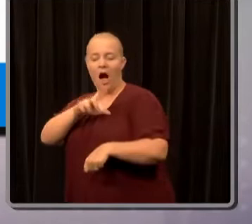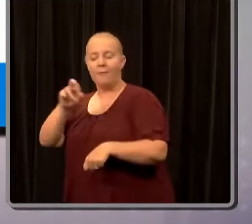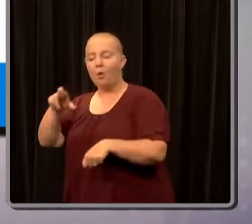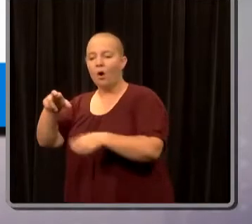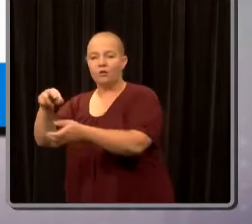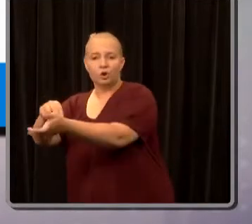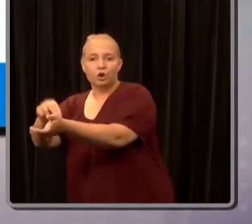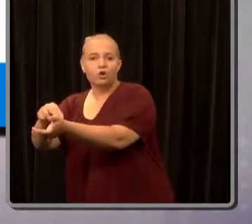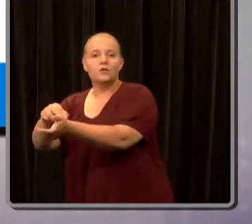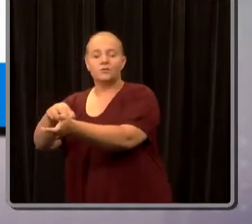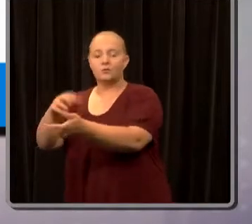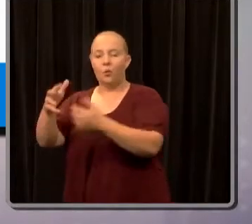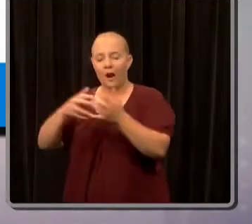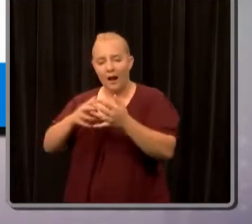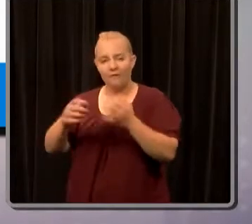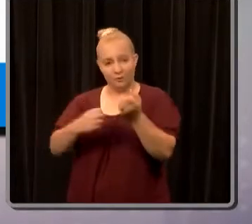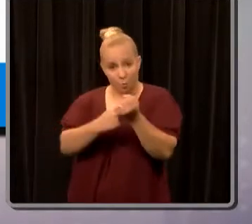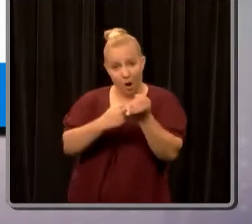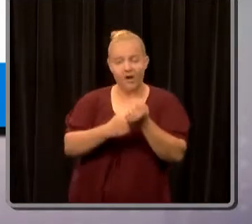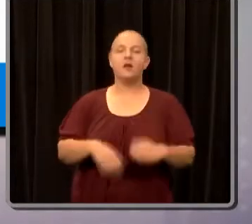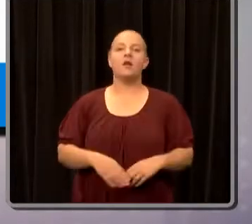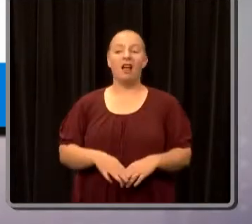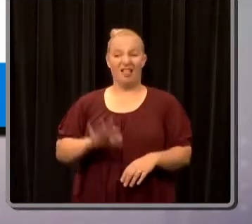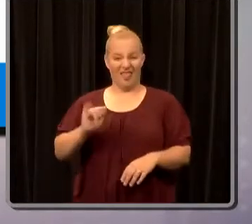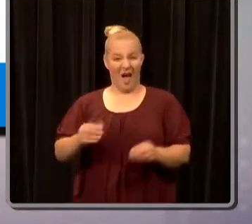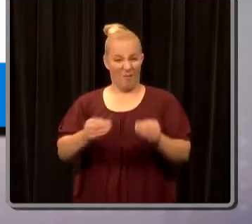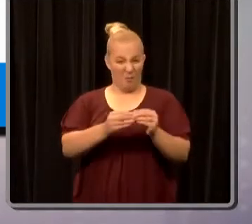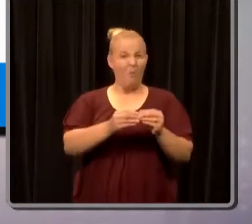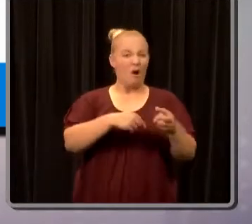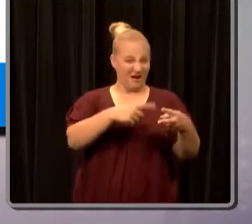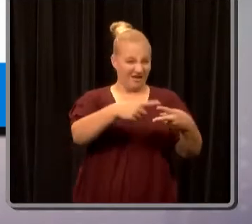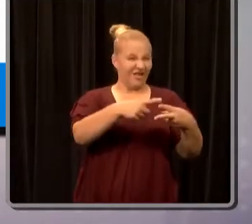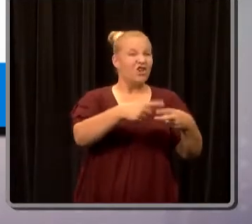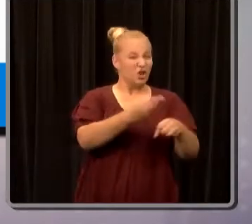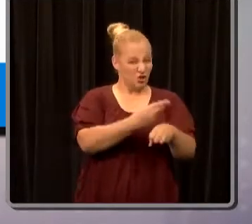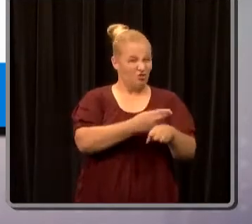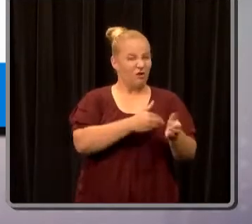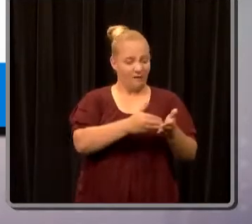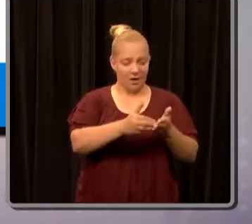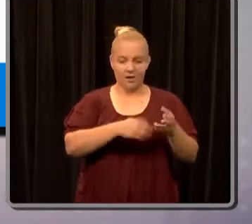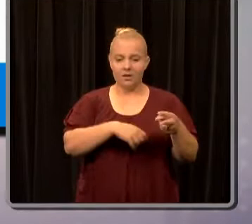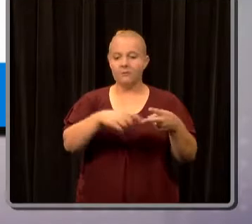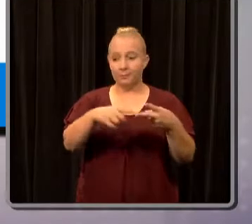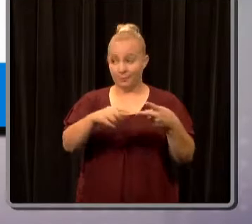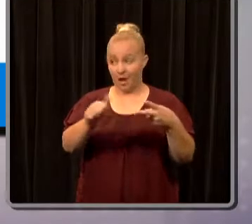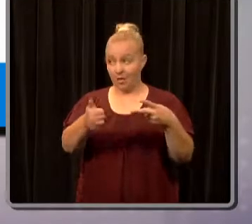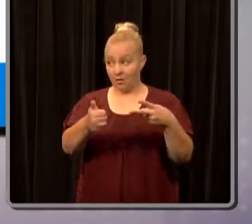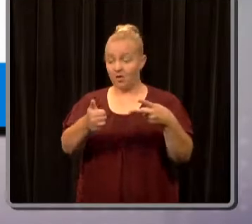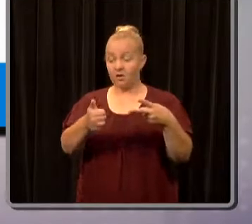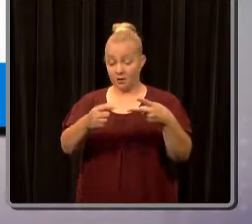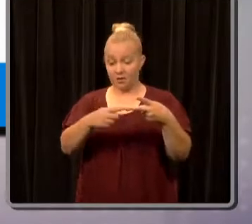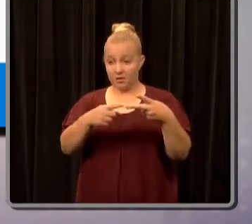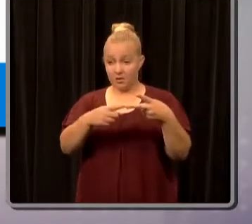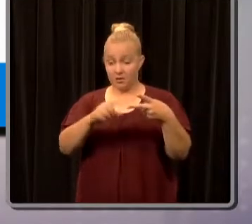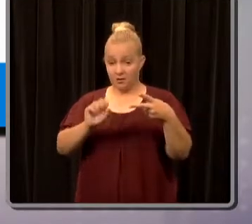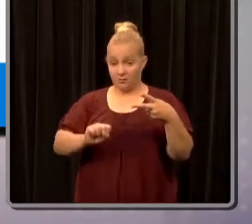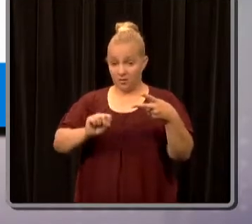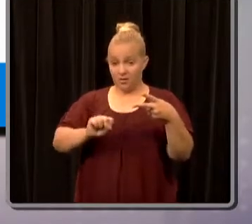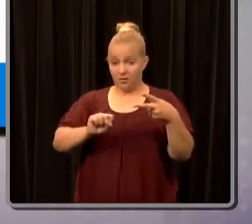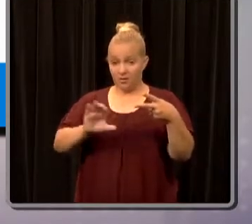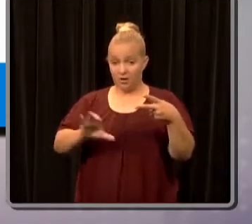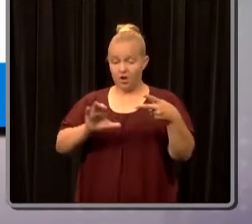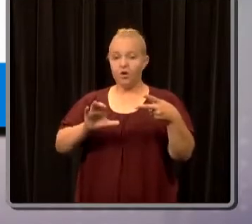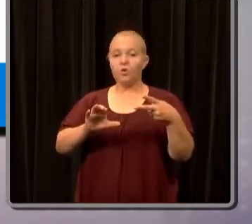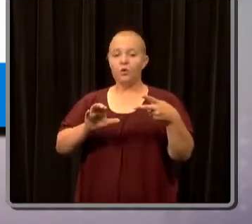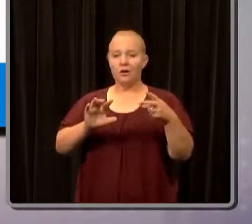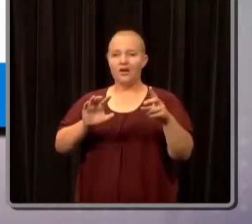or what have you. So that's what's going to be used more times than not. The other feature that this badge has is the ability to do a